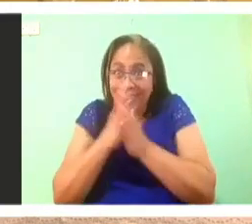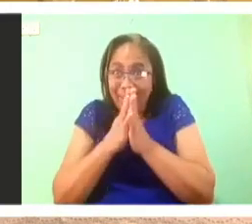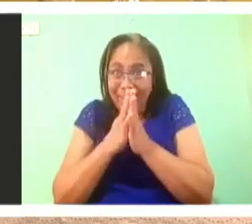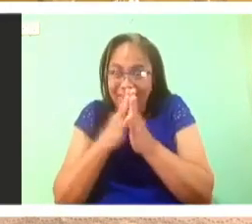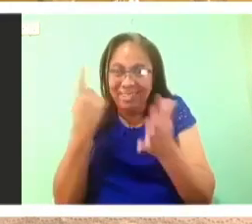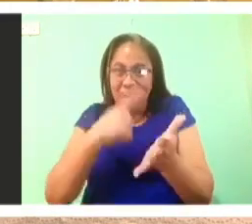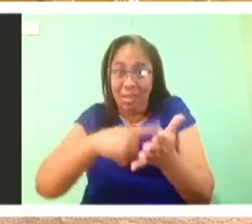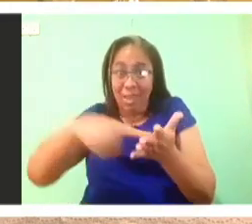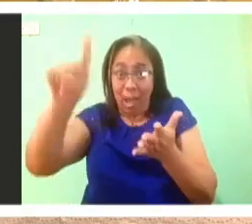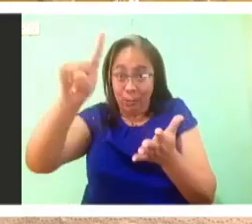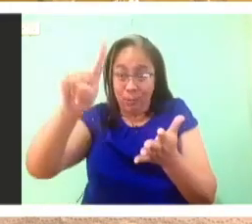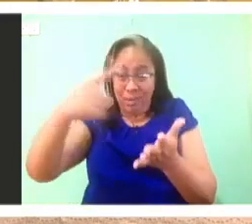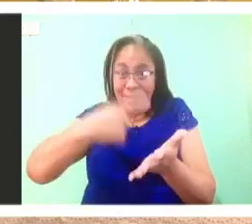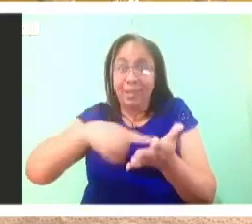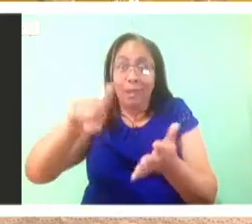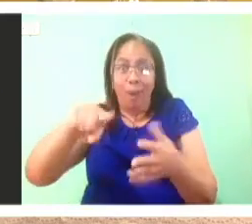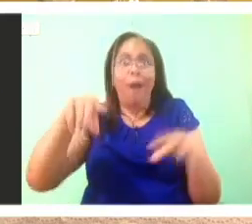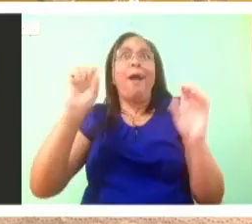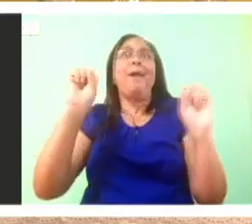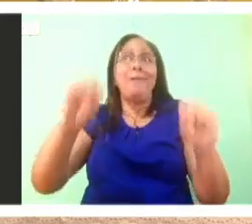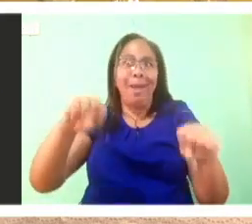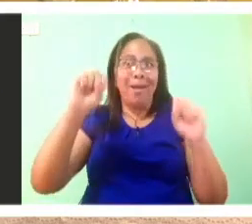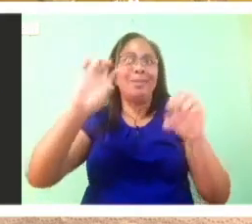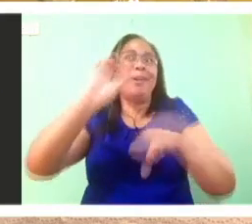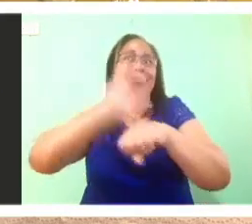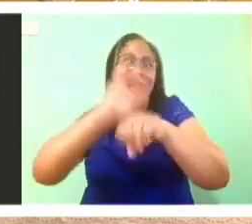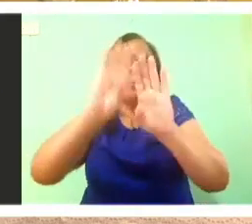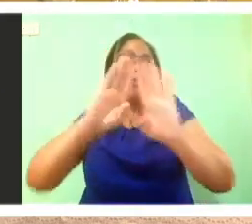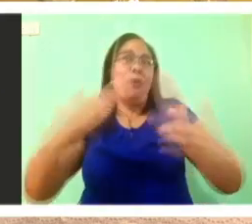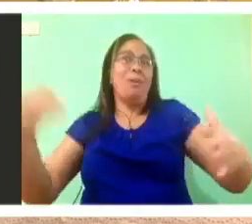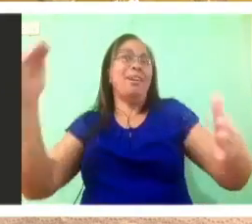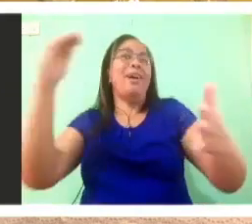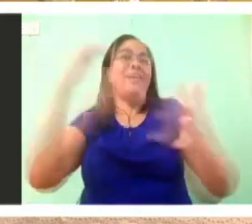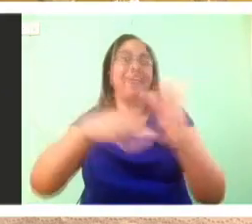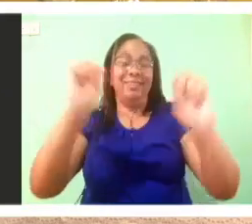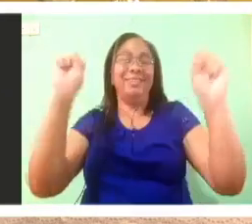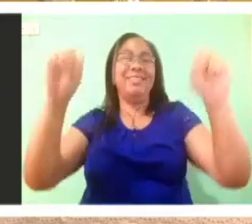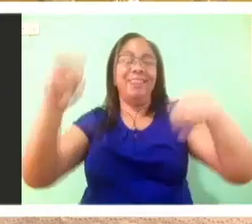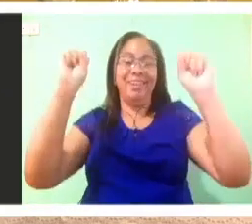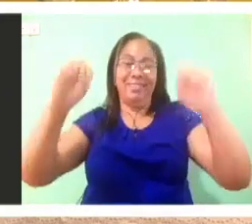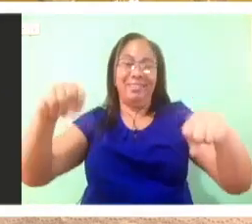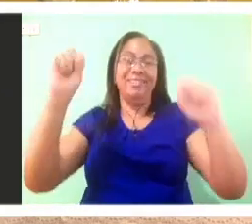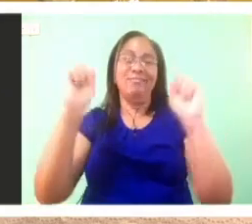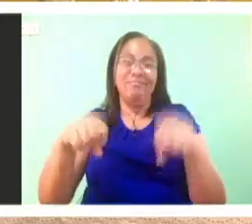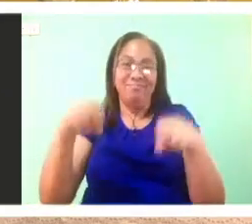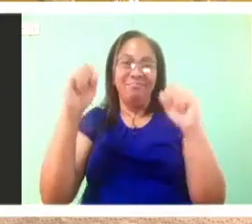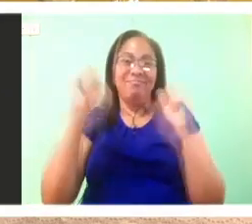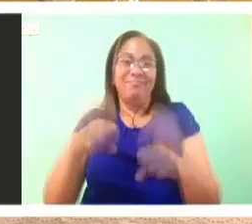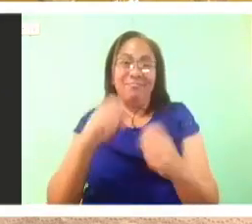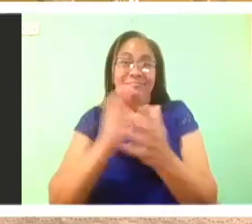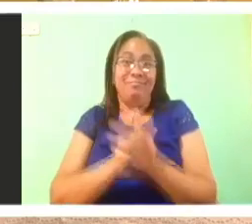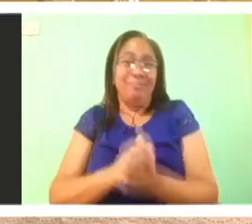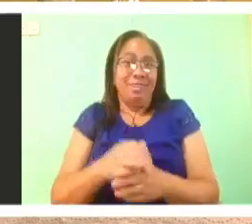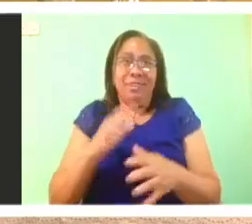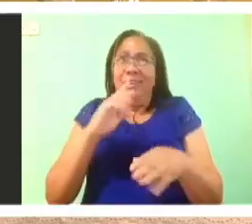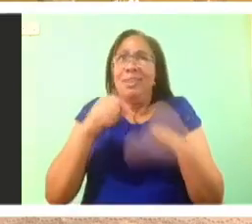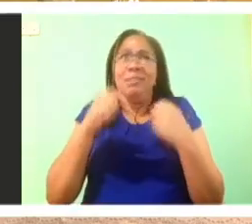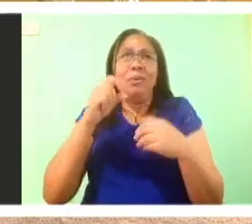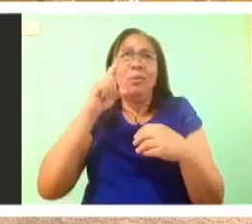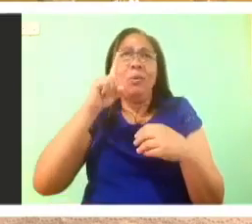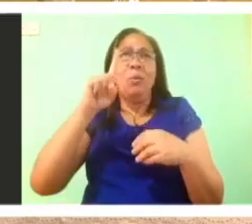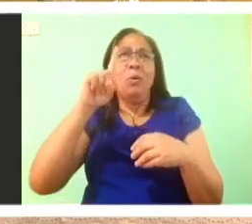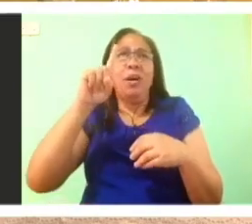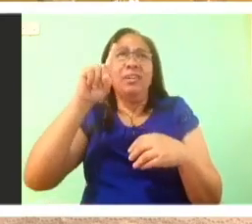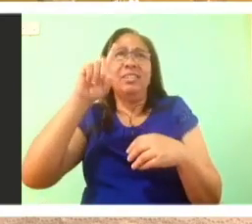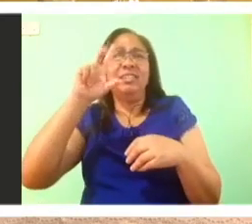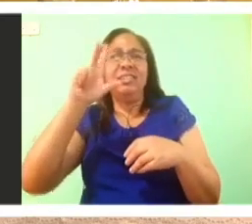next week we back, huh? Oh, yeah. You know, next week we oh, is about 130 something days that we have not